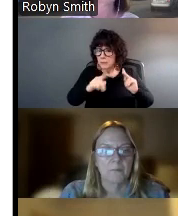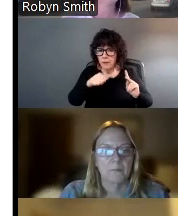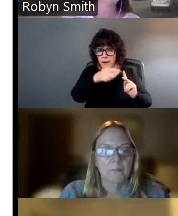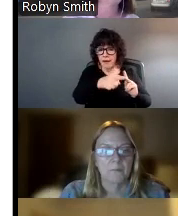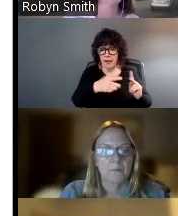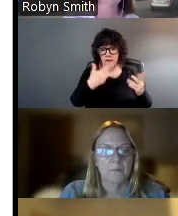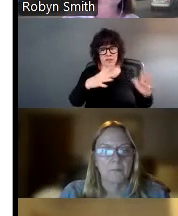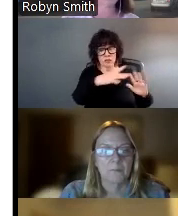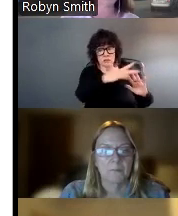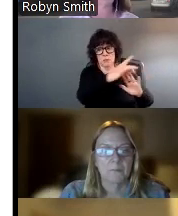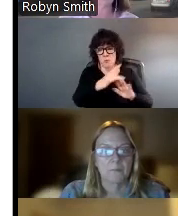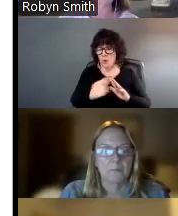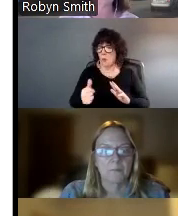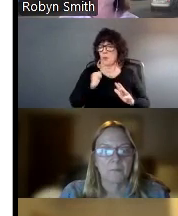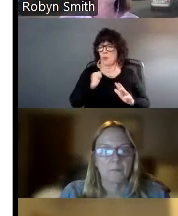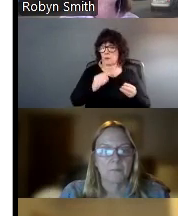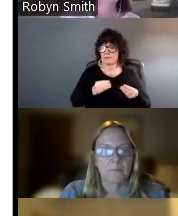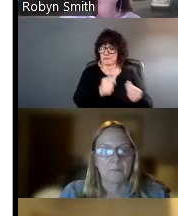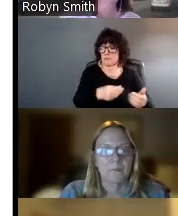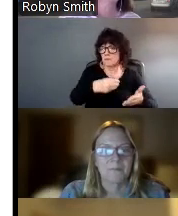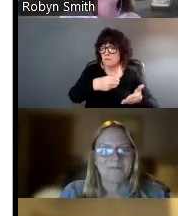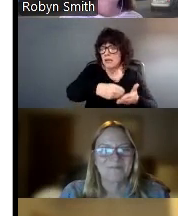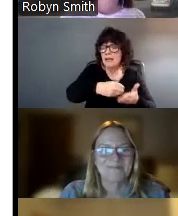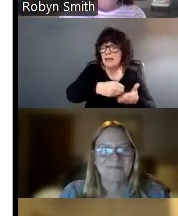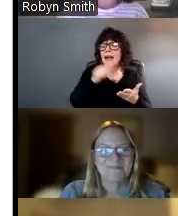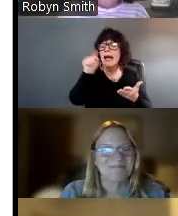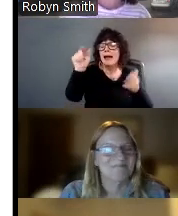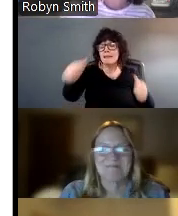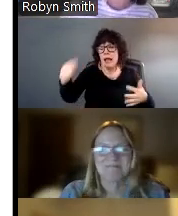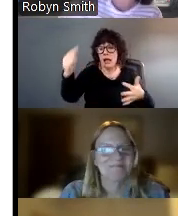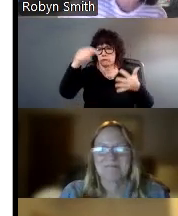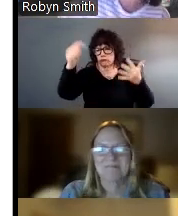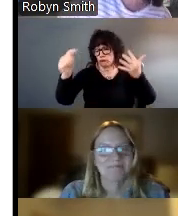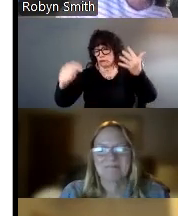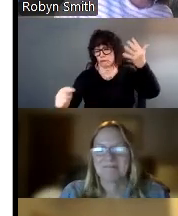I don't know if you have anything to add, Joanna or Steph.